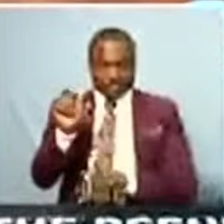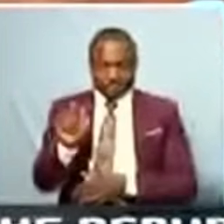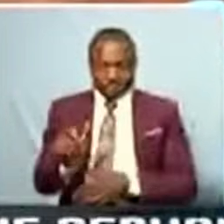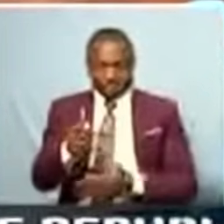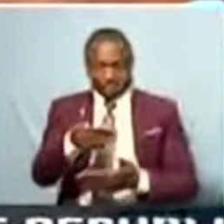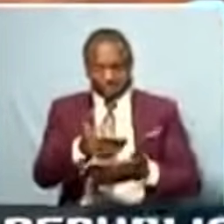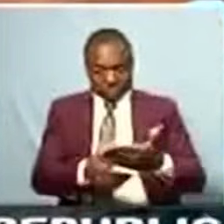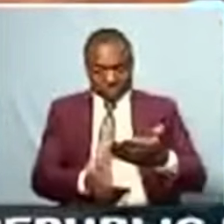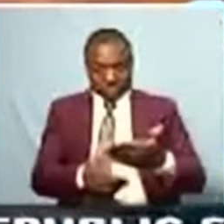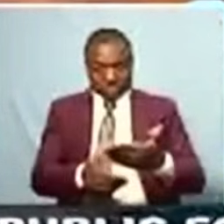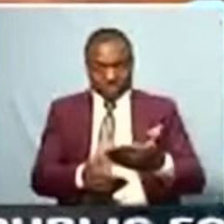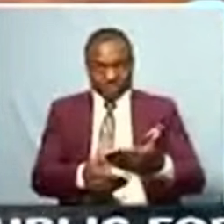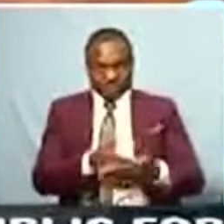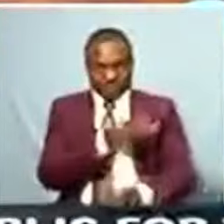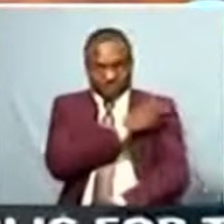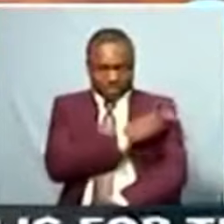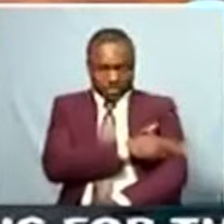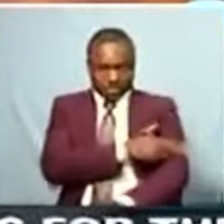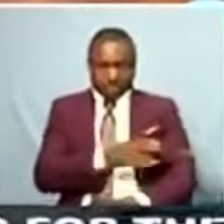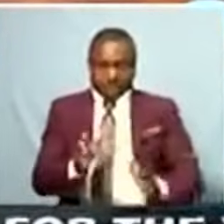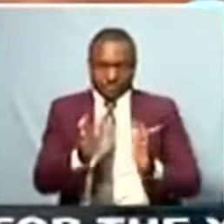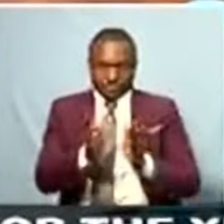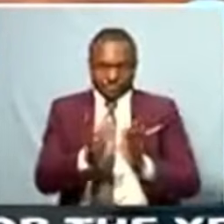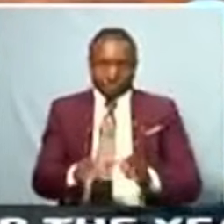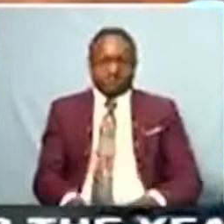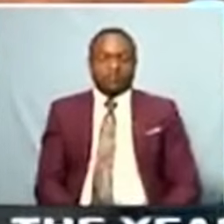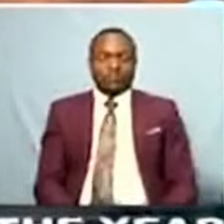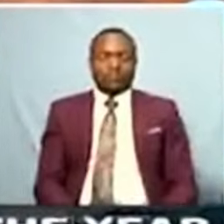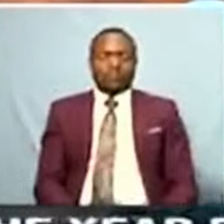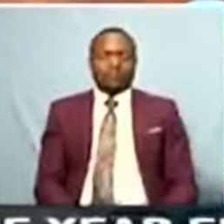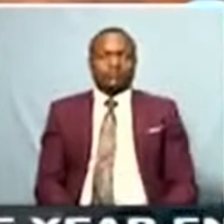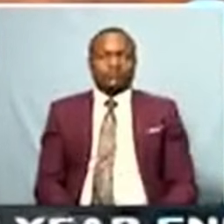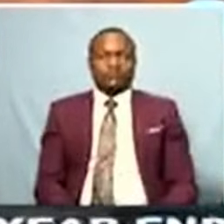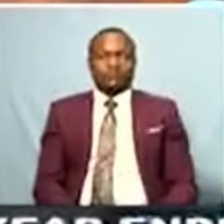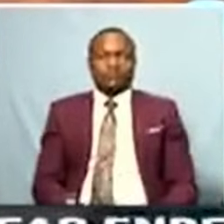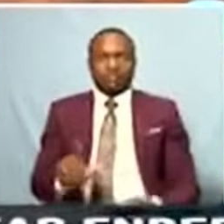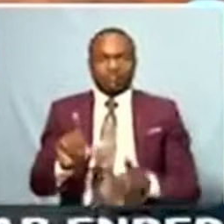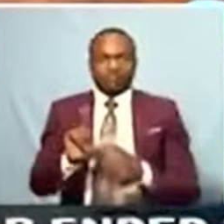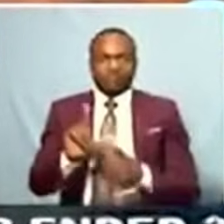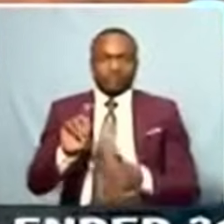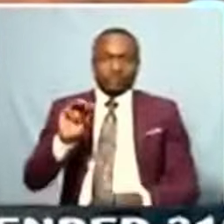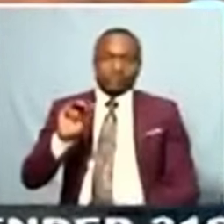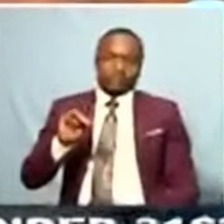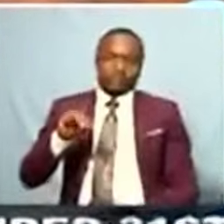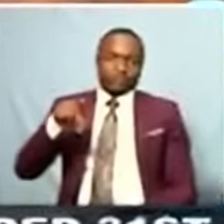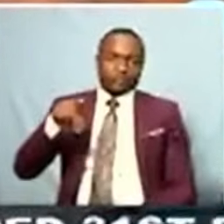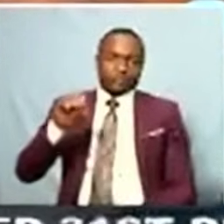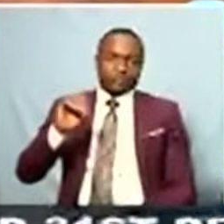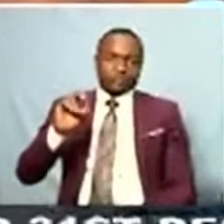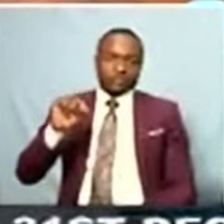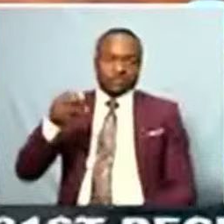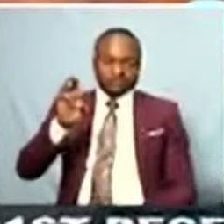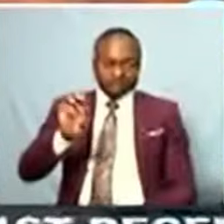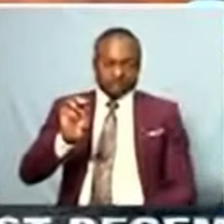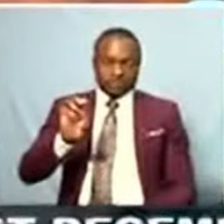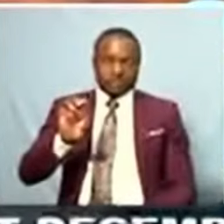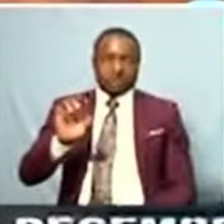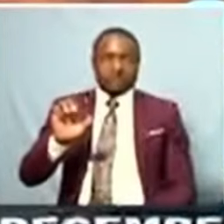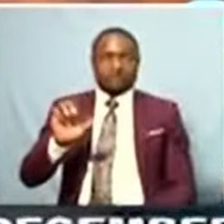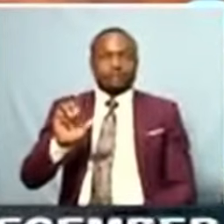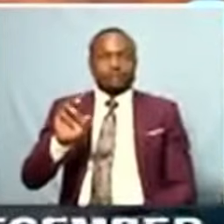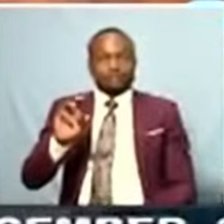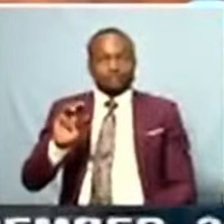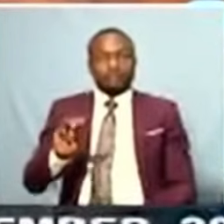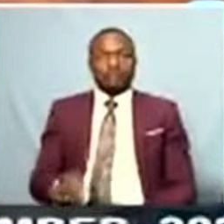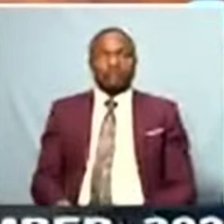these mini hospitals. The aforesaid for the 3, Lufanyama, Mpongwe, Lusaka, Mfumbwe. Honorable Daka has asked